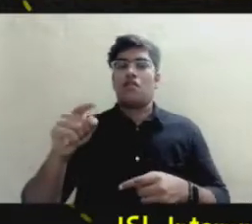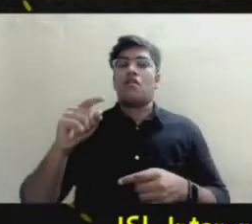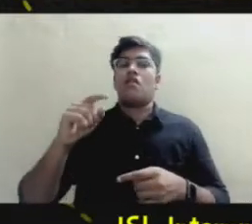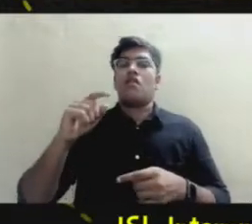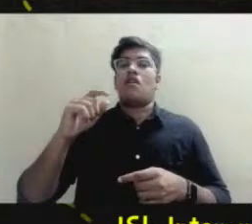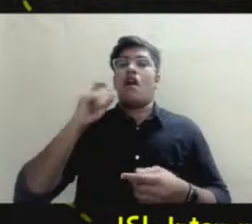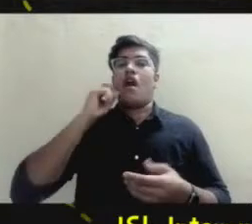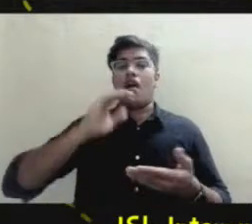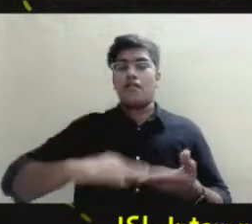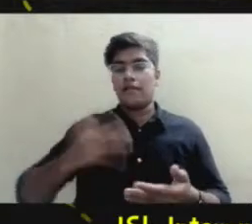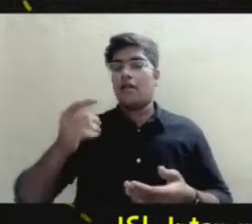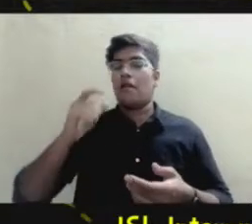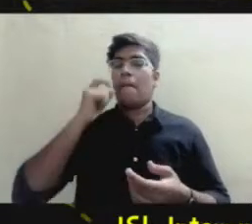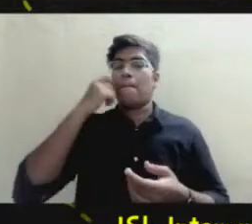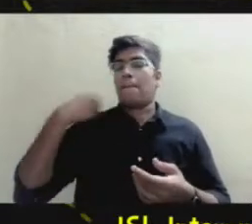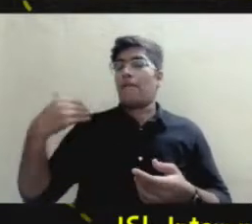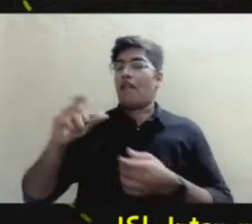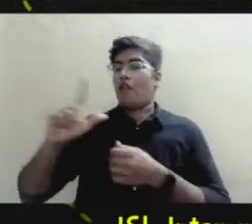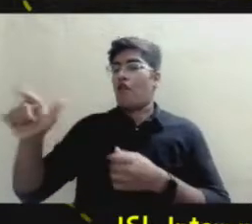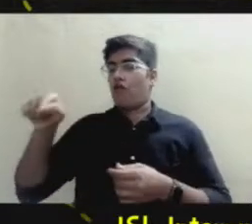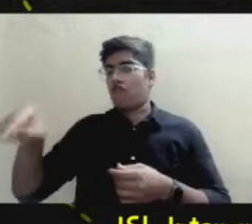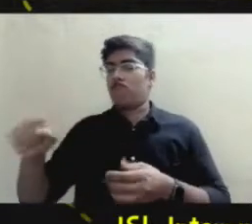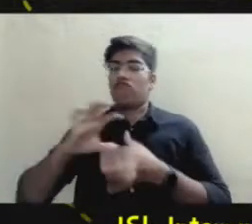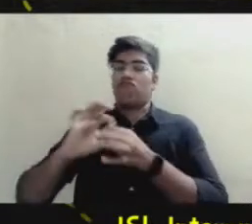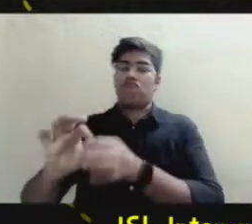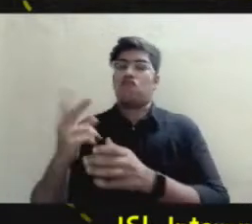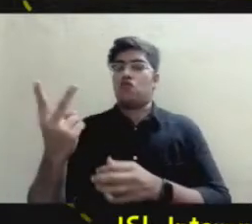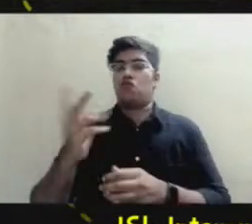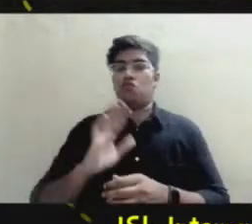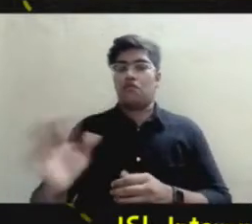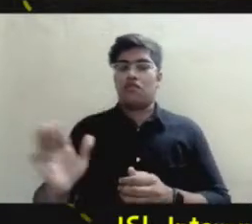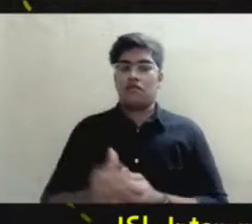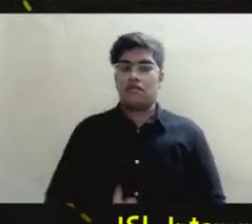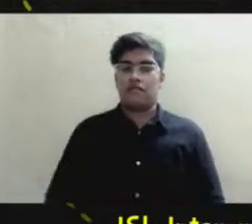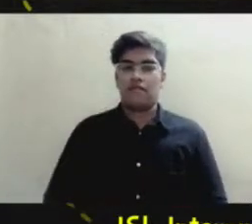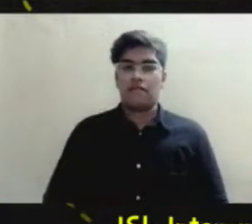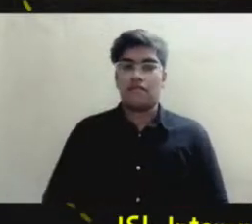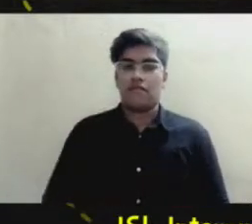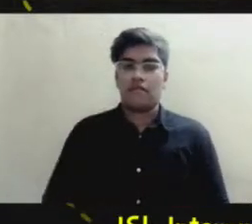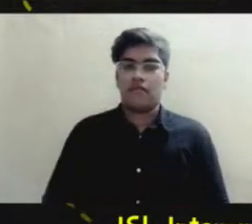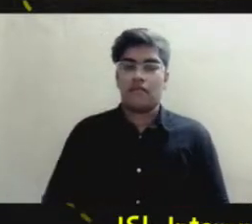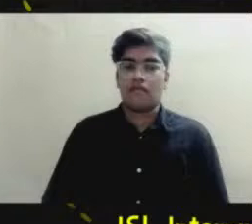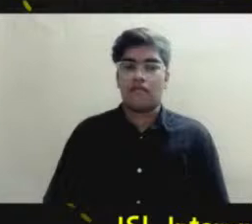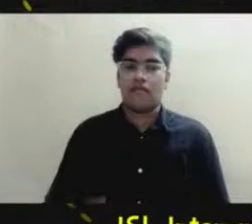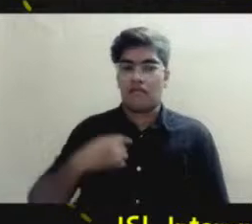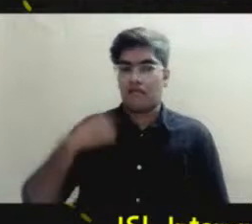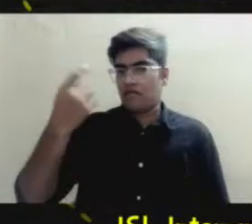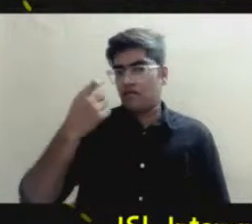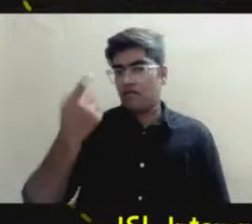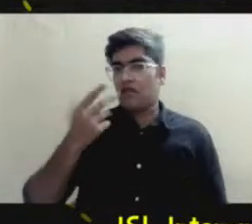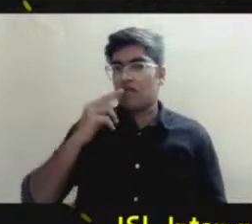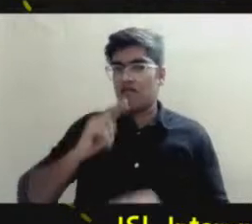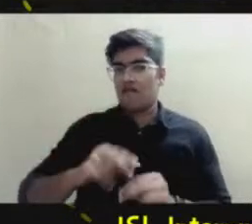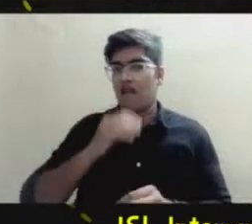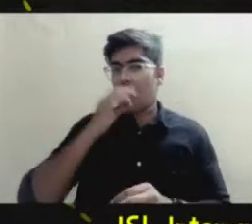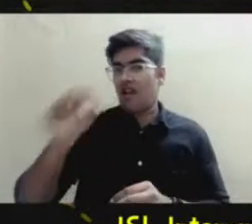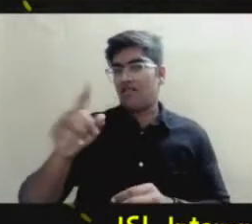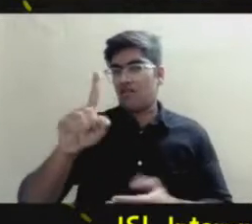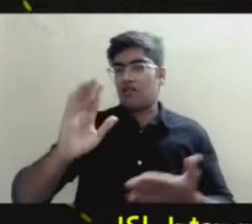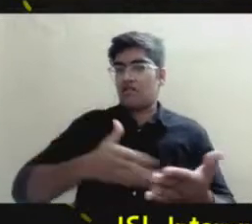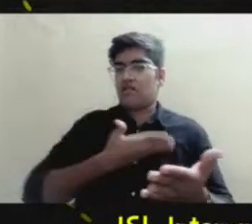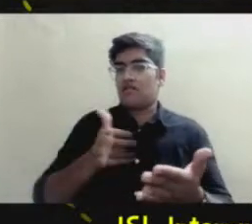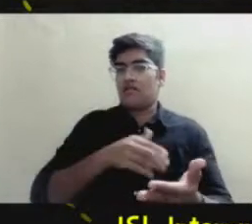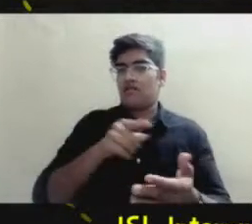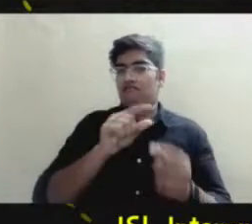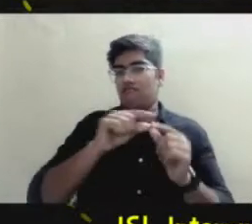many relationships developed, which were depicted in these songs. Yes. So I was wondering if I could be cheeky and ask you to sing that snatch